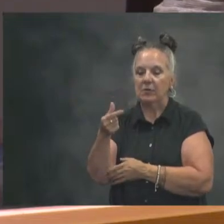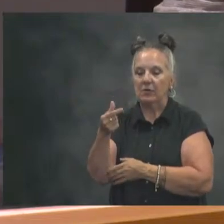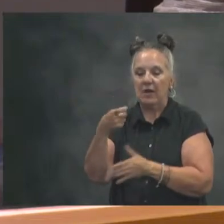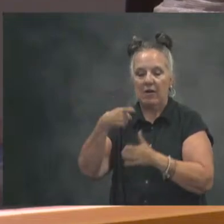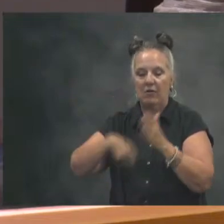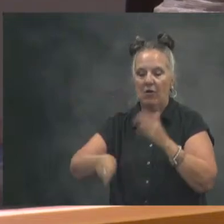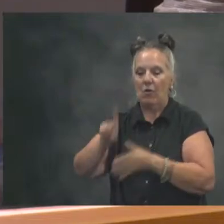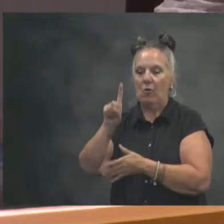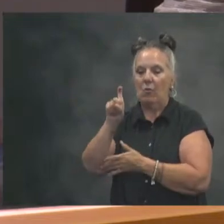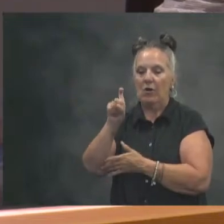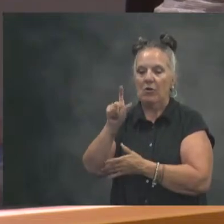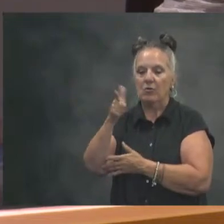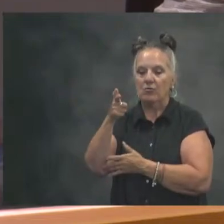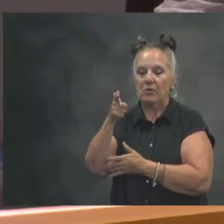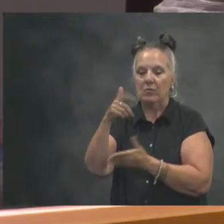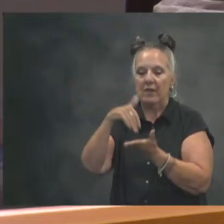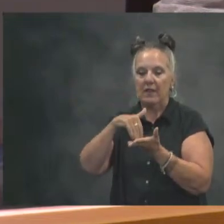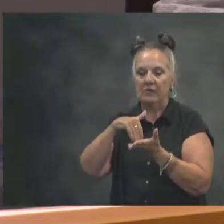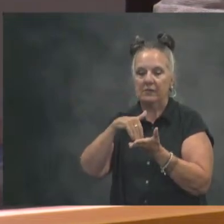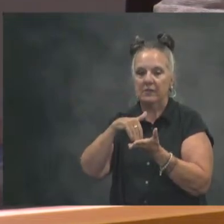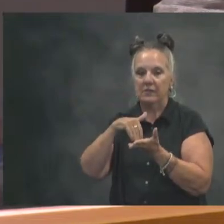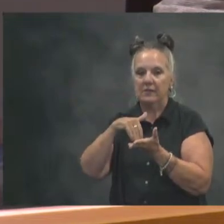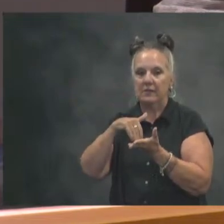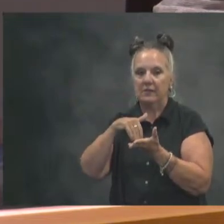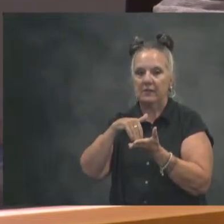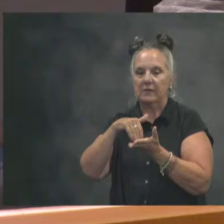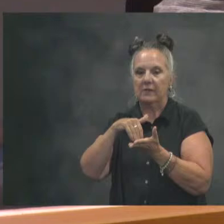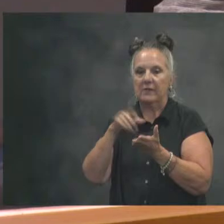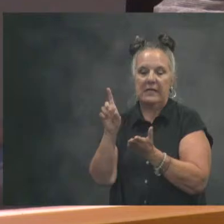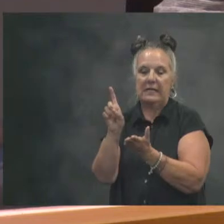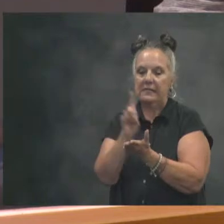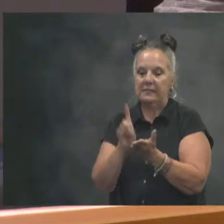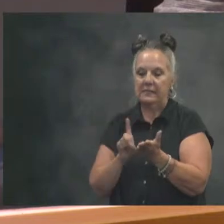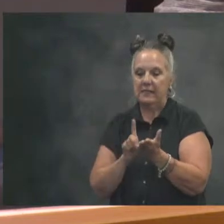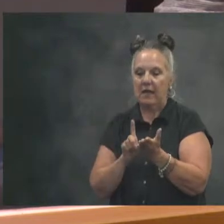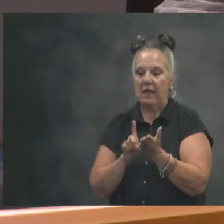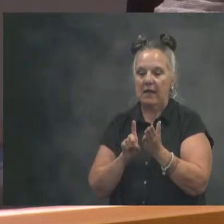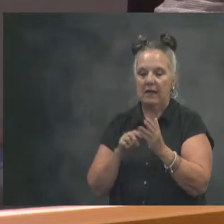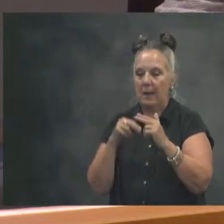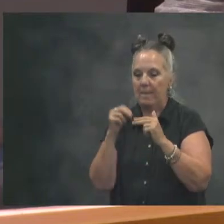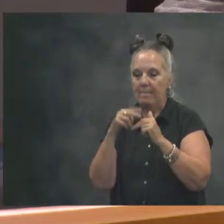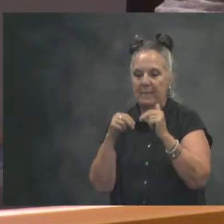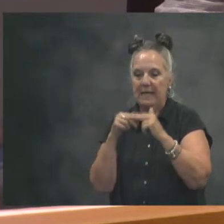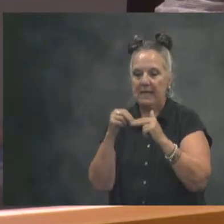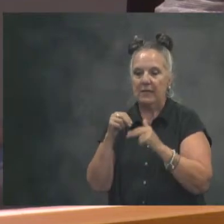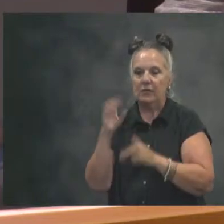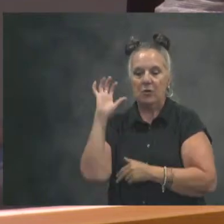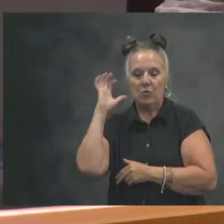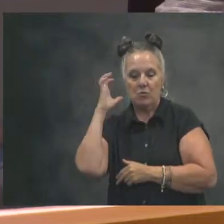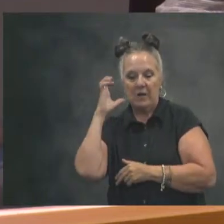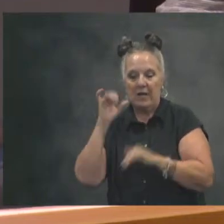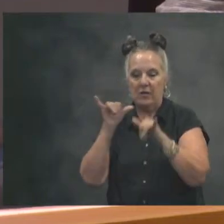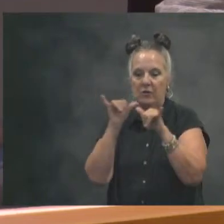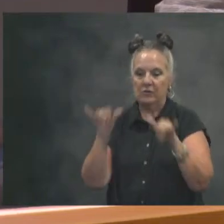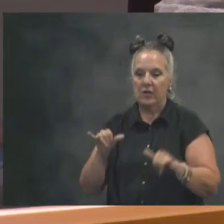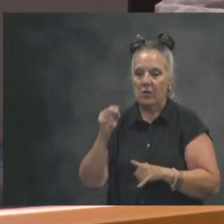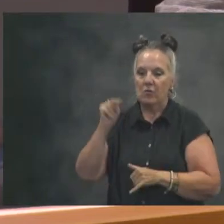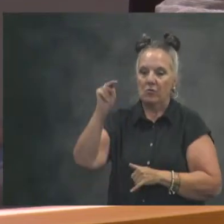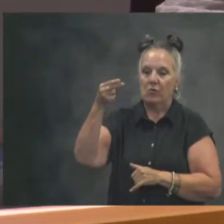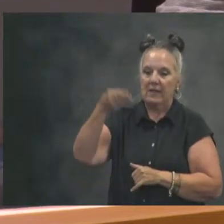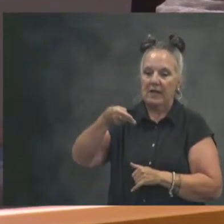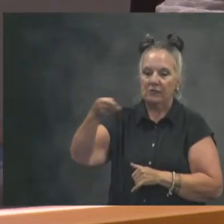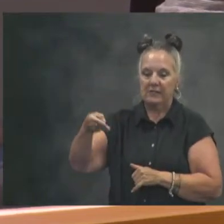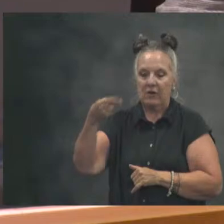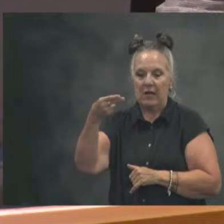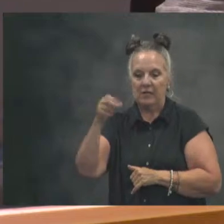of $121,050. Design Build Emergency Radio Signal Enhancement System at North Hagerstown High School to